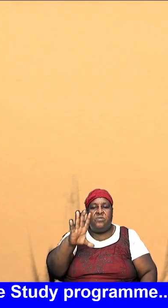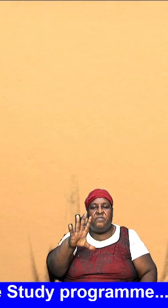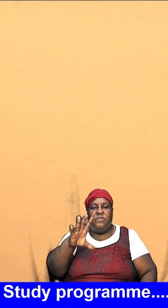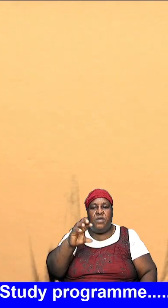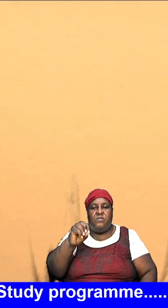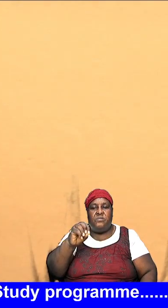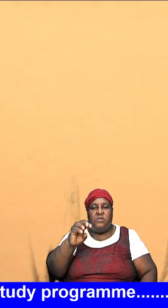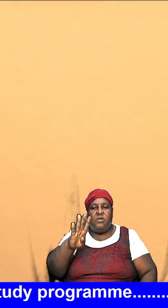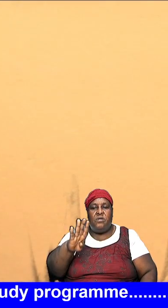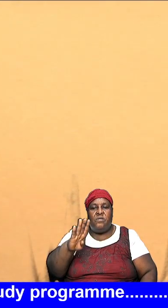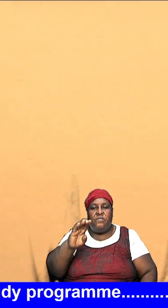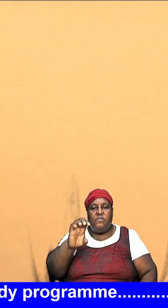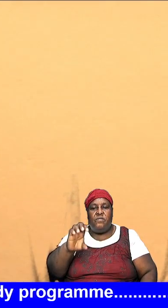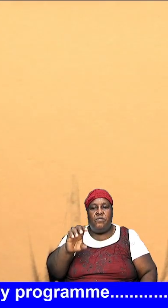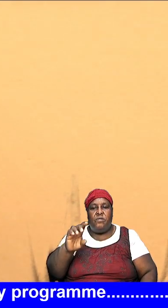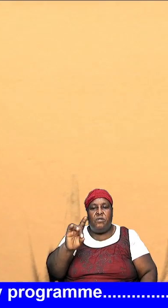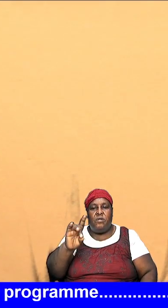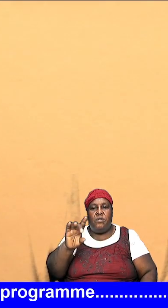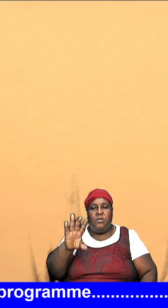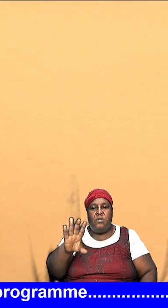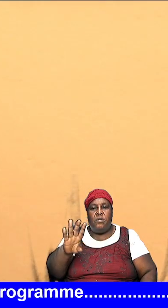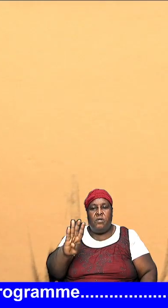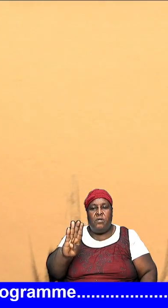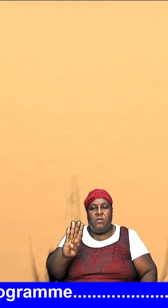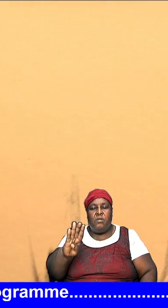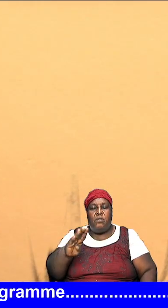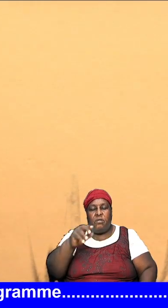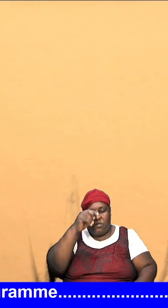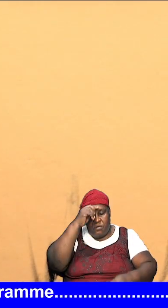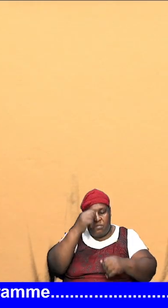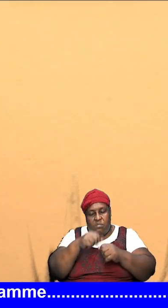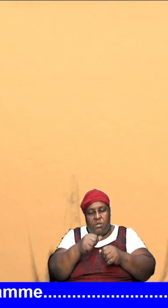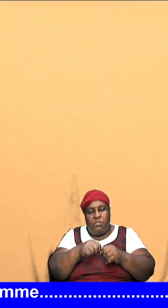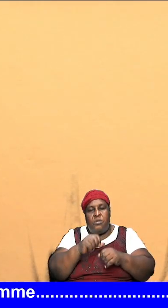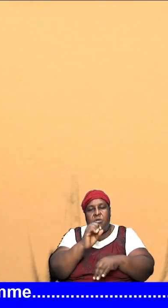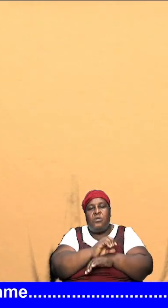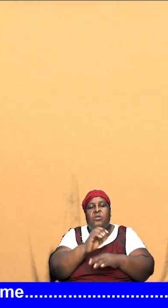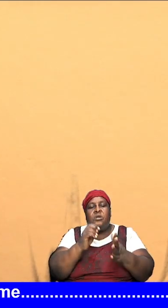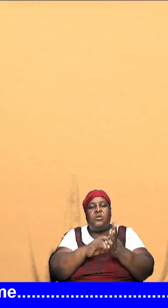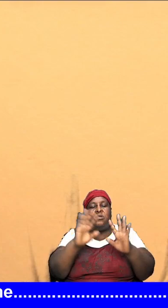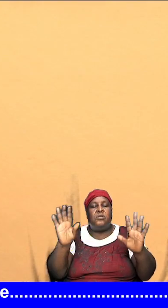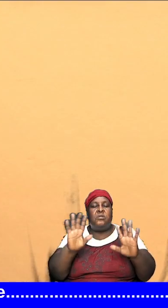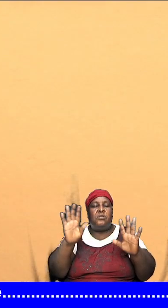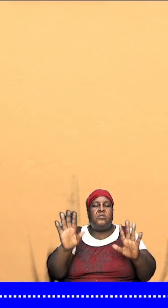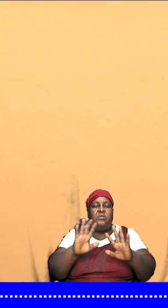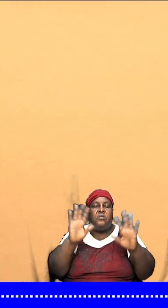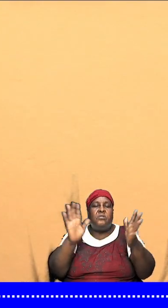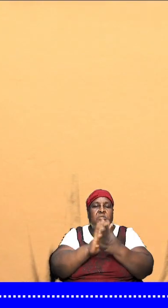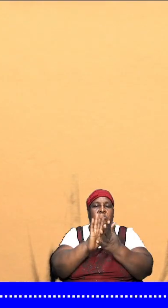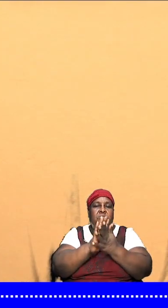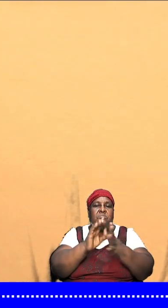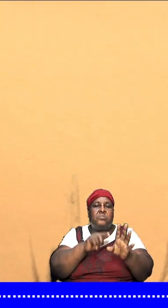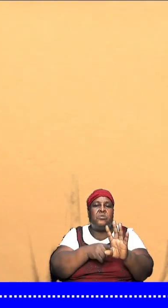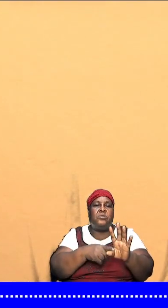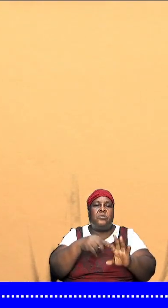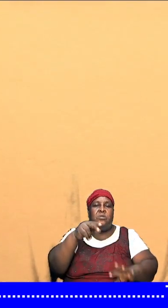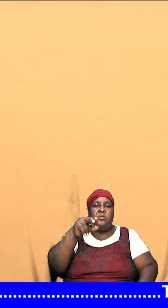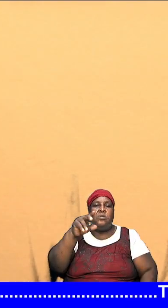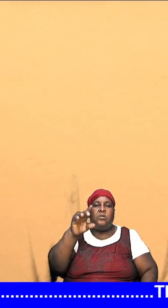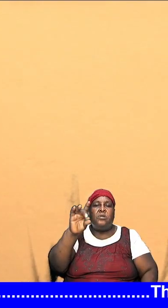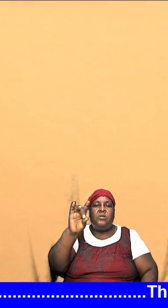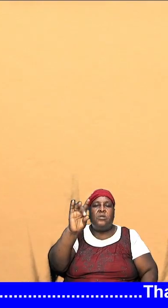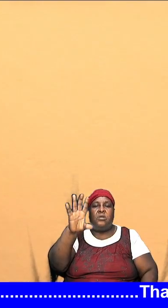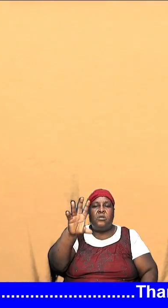876-931-0081. Amen. Remember, we have church again on Sunday. Sunday school starts at 8:30. Amen. And we did have a